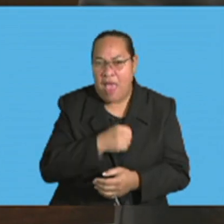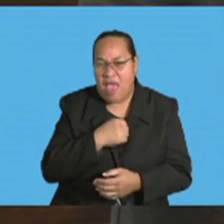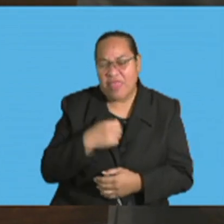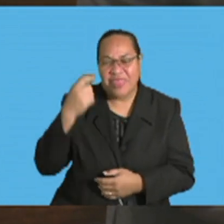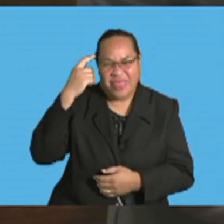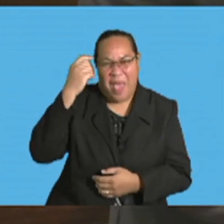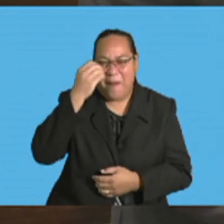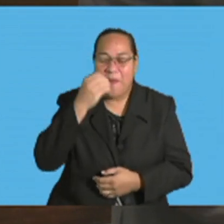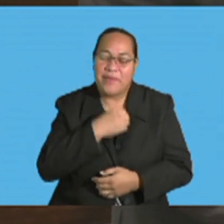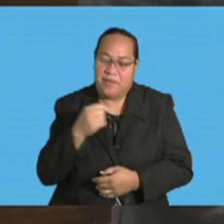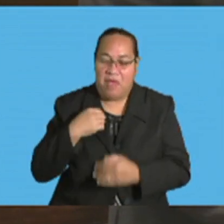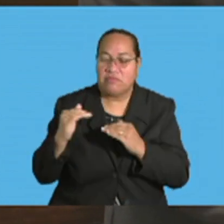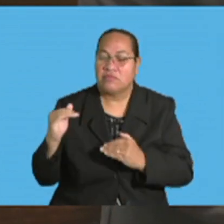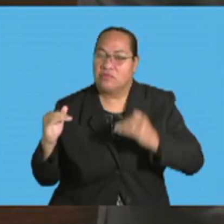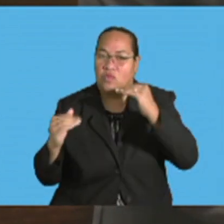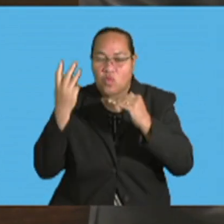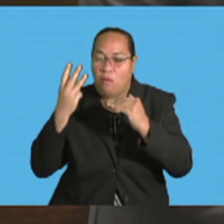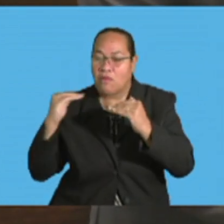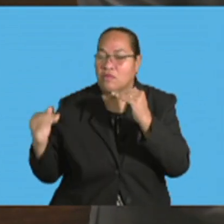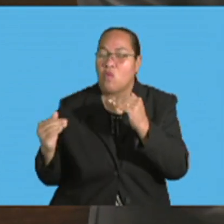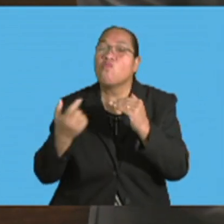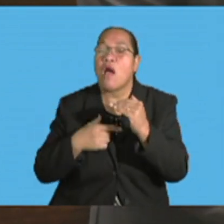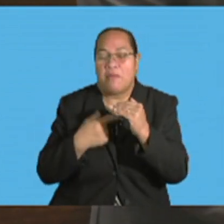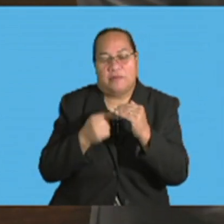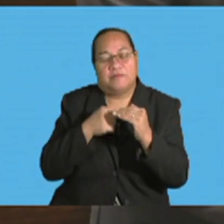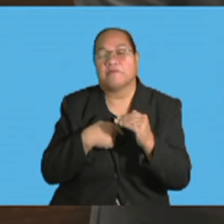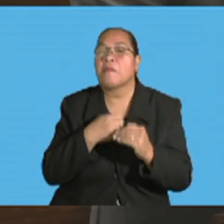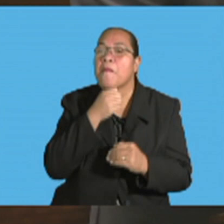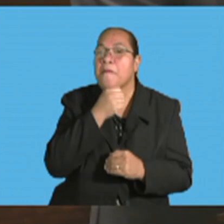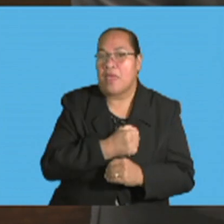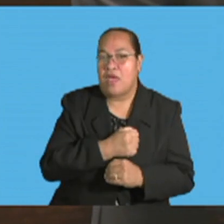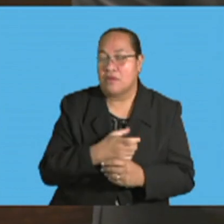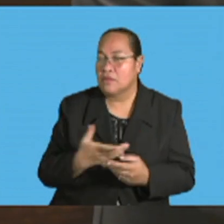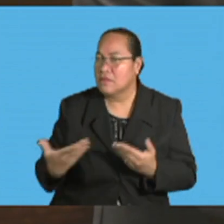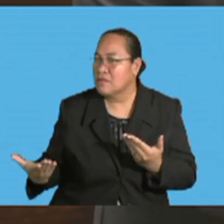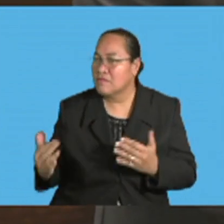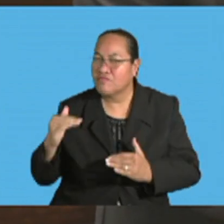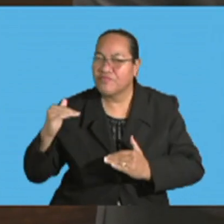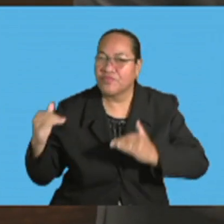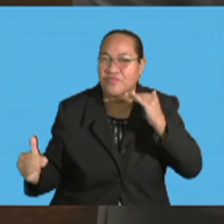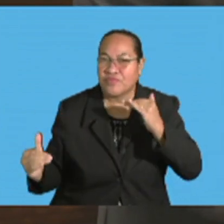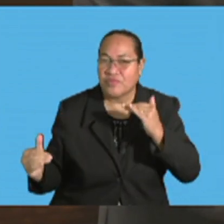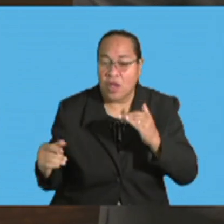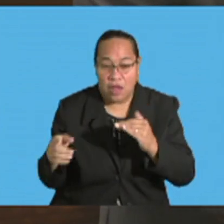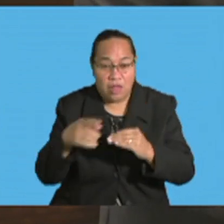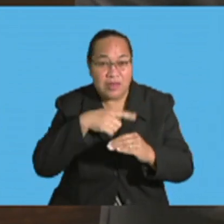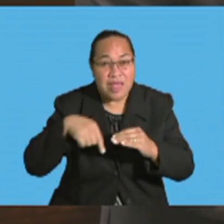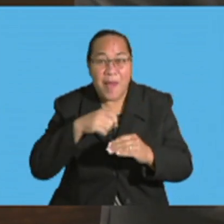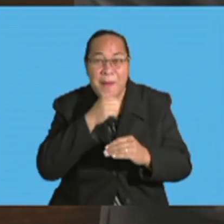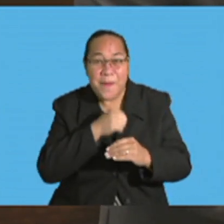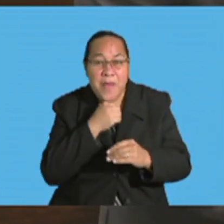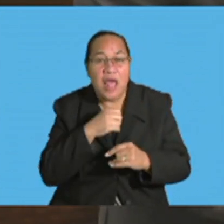very parliament, simply by virtue of being male. Those men all share the same backwards